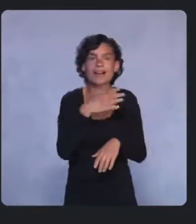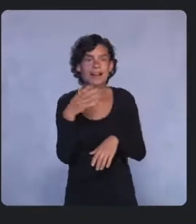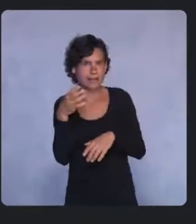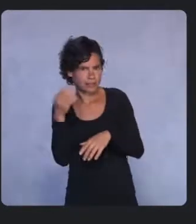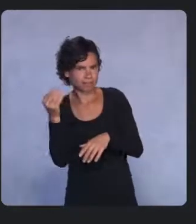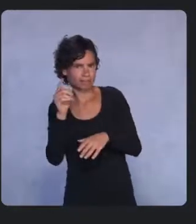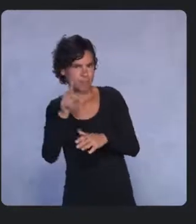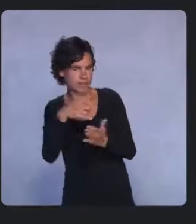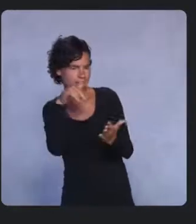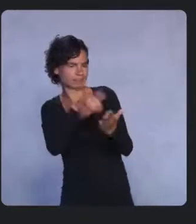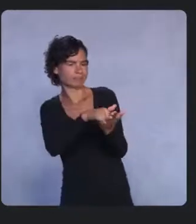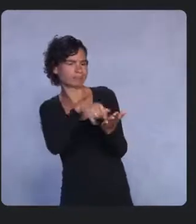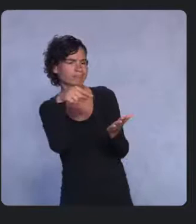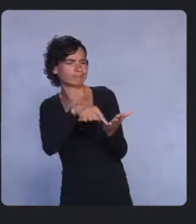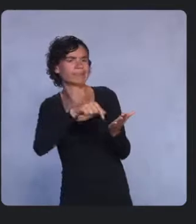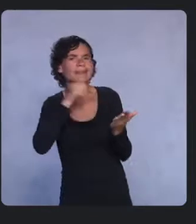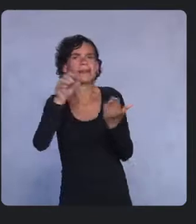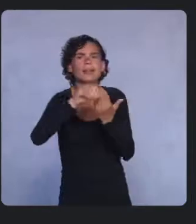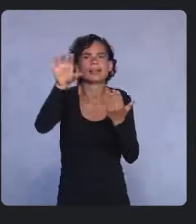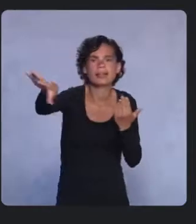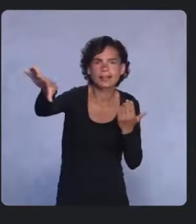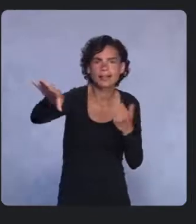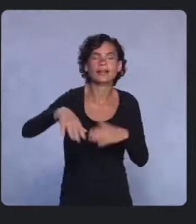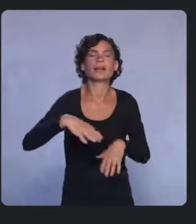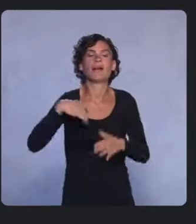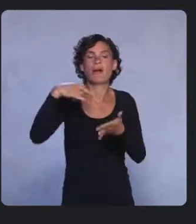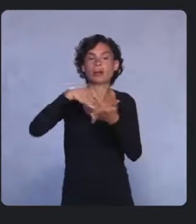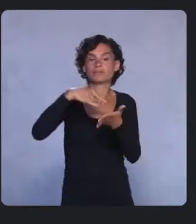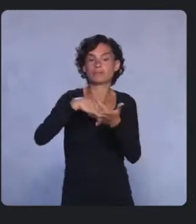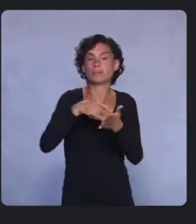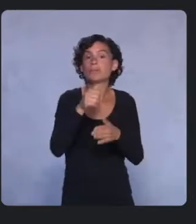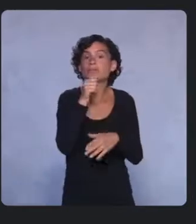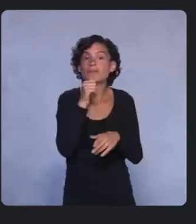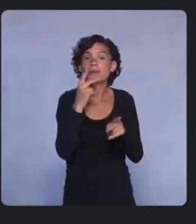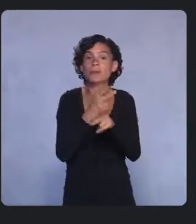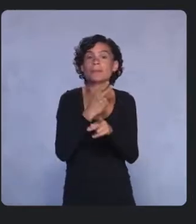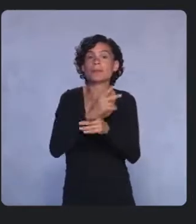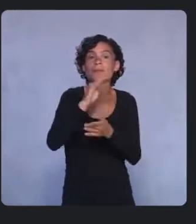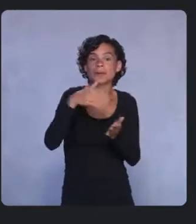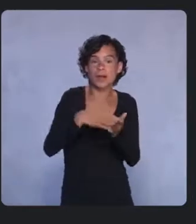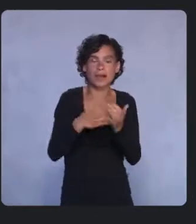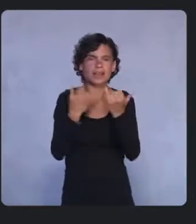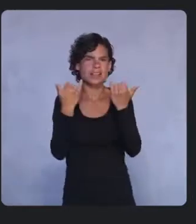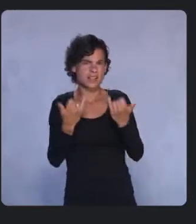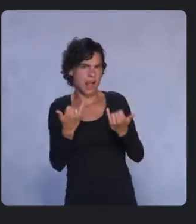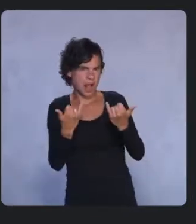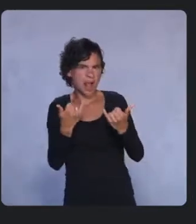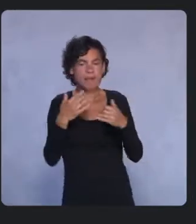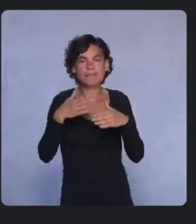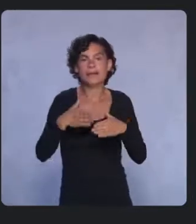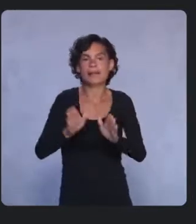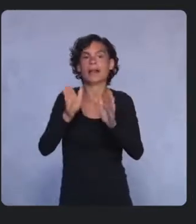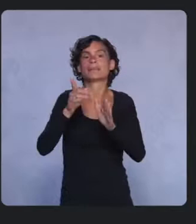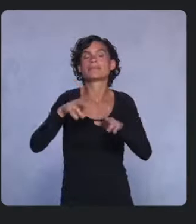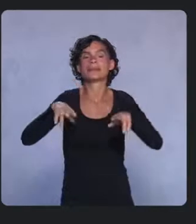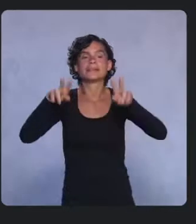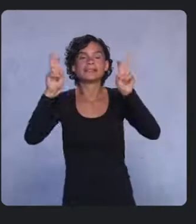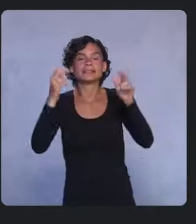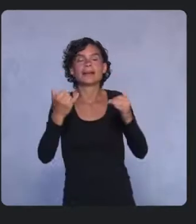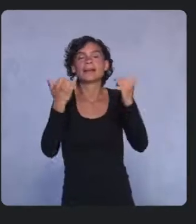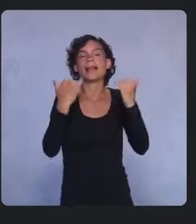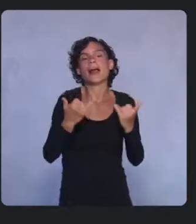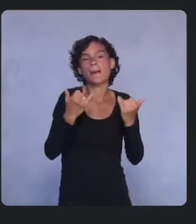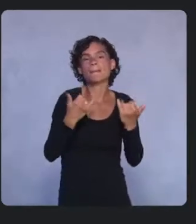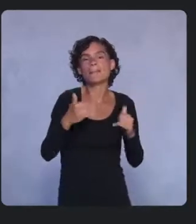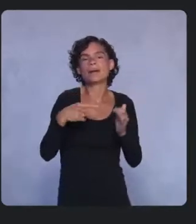phone. Android's private compute core enables things like Now Playing, which tells you what song is playing in the background,